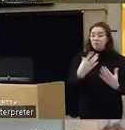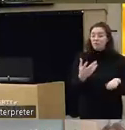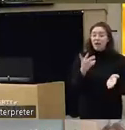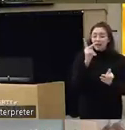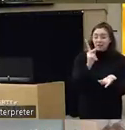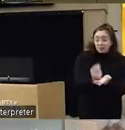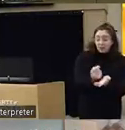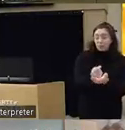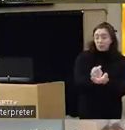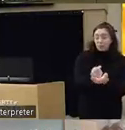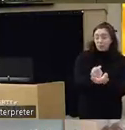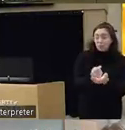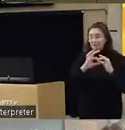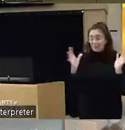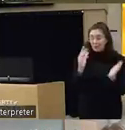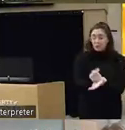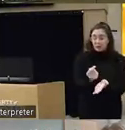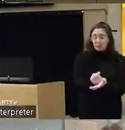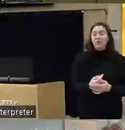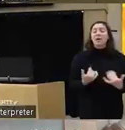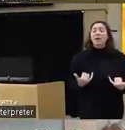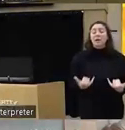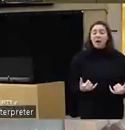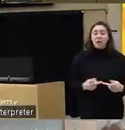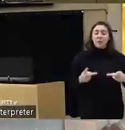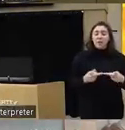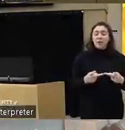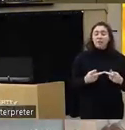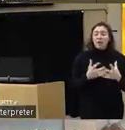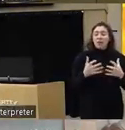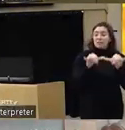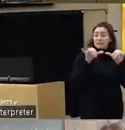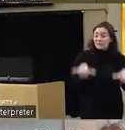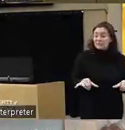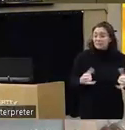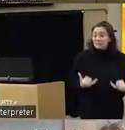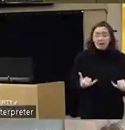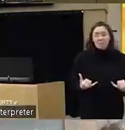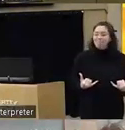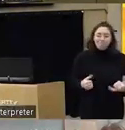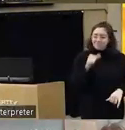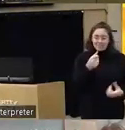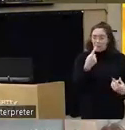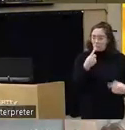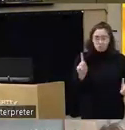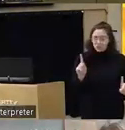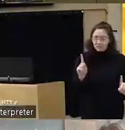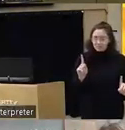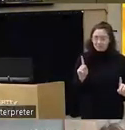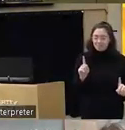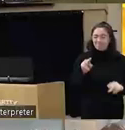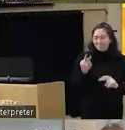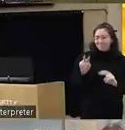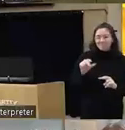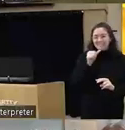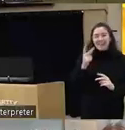psychotherapy, we really are in a place where a lot of our systems aren't working as they should, and we're not really seeing all